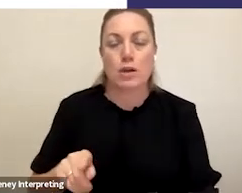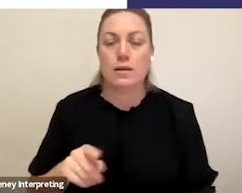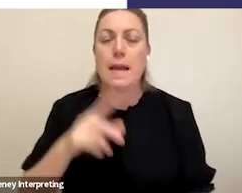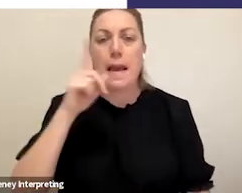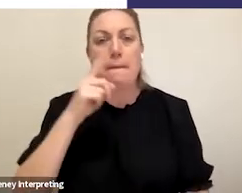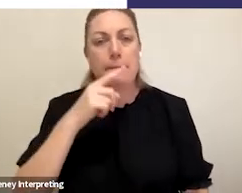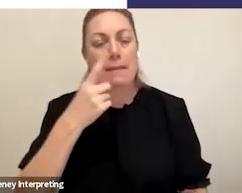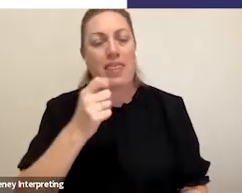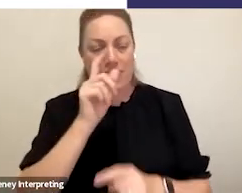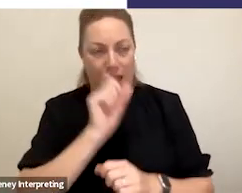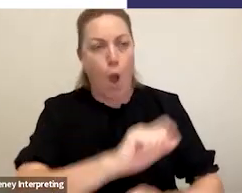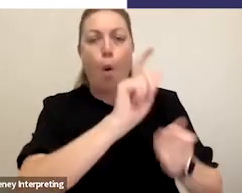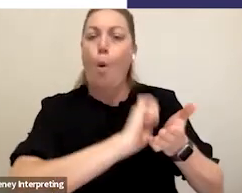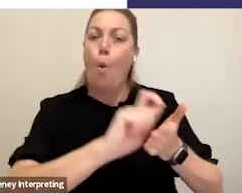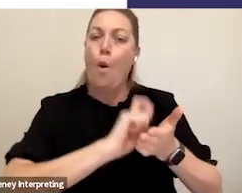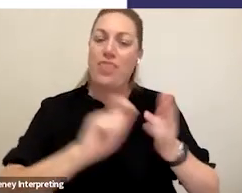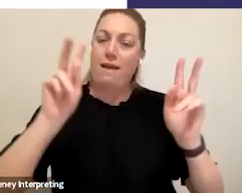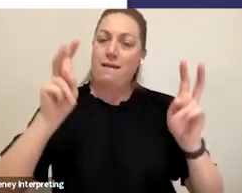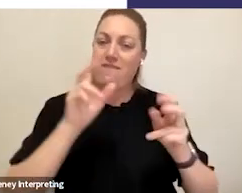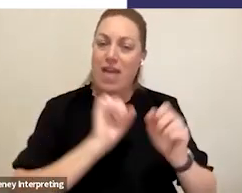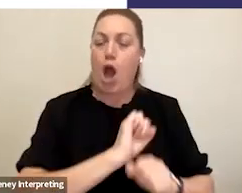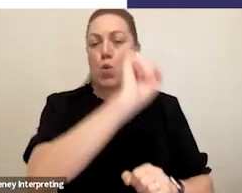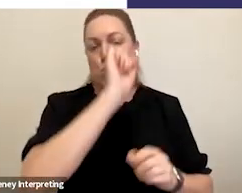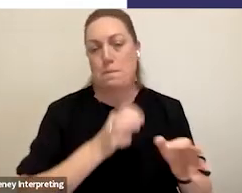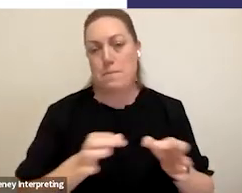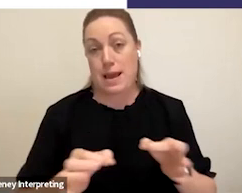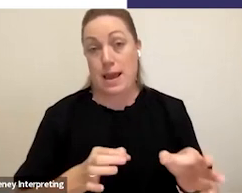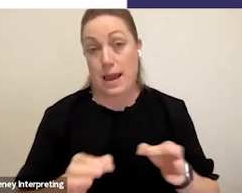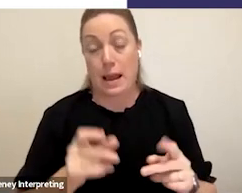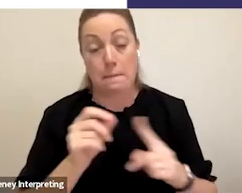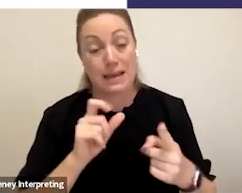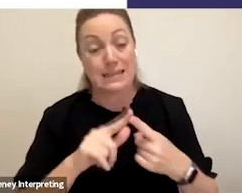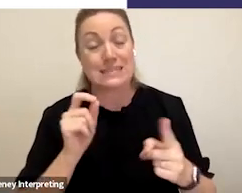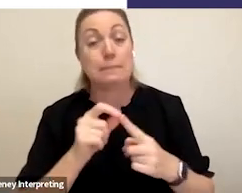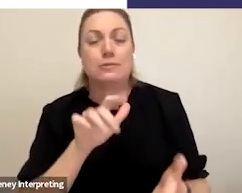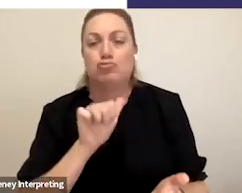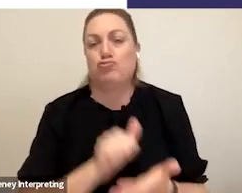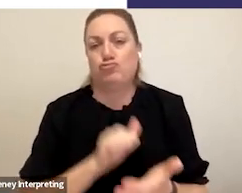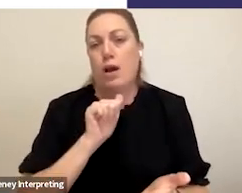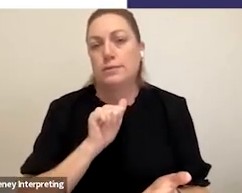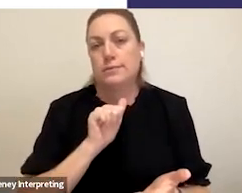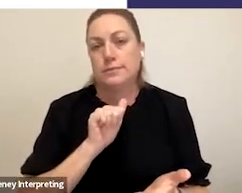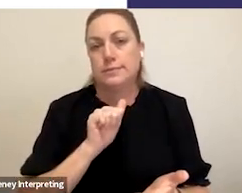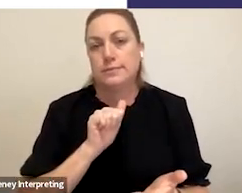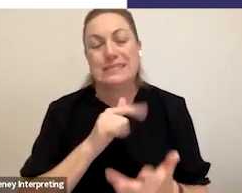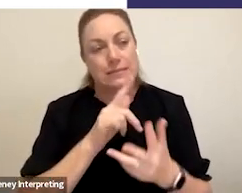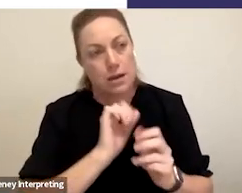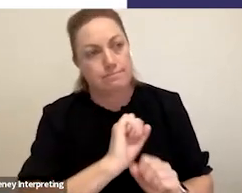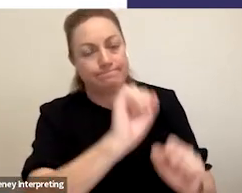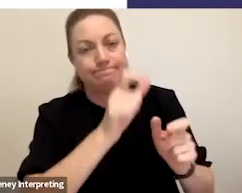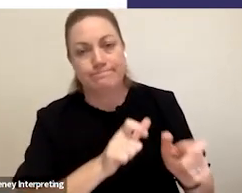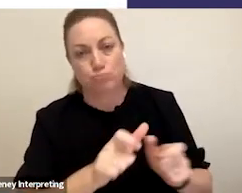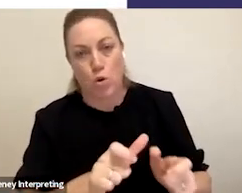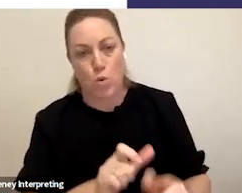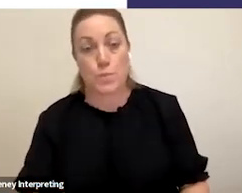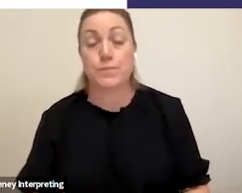own plan. And when we're doing PSEP right, that's exactly what happens. And that's one of the underlying principles of the process. And then